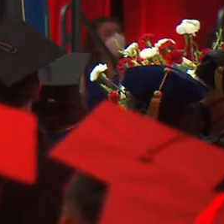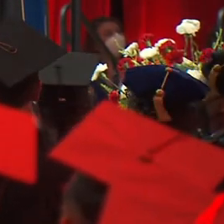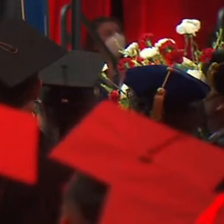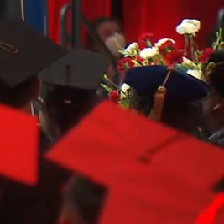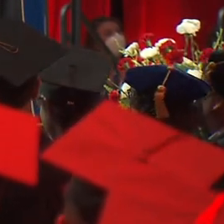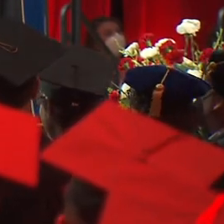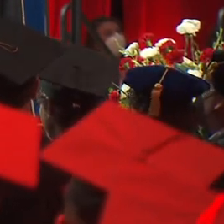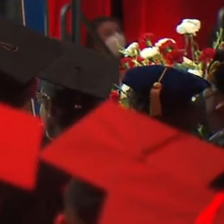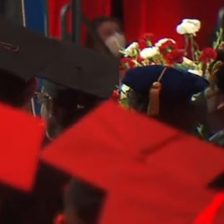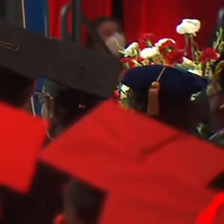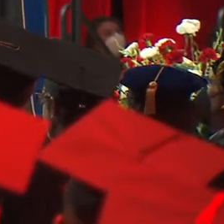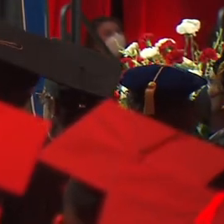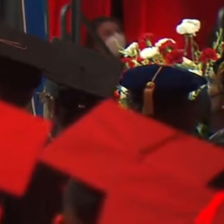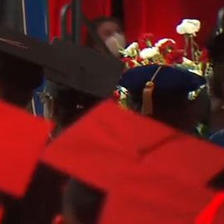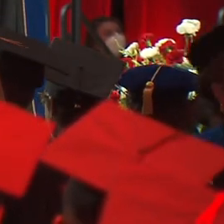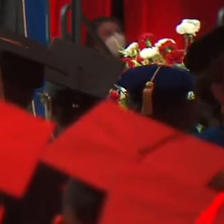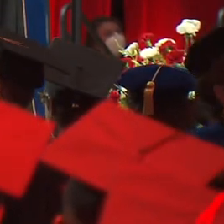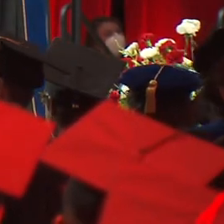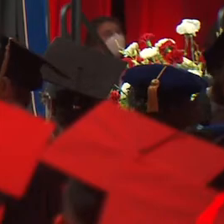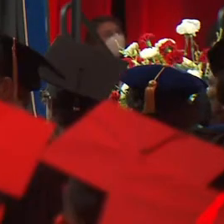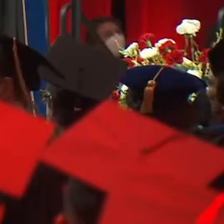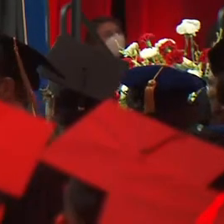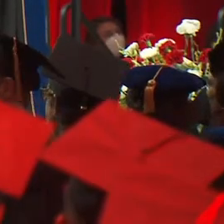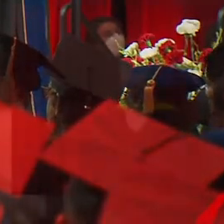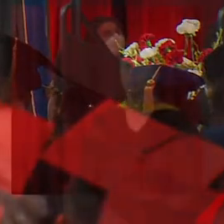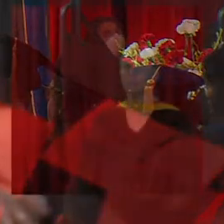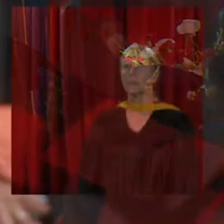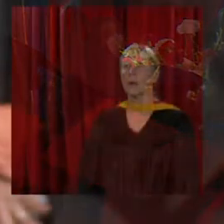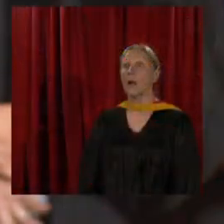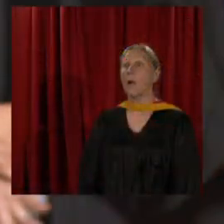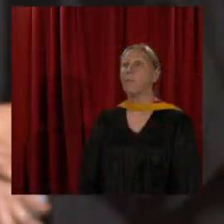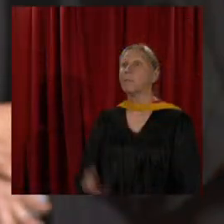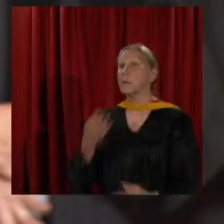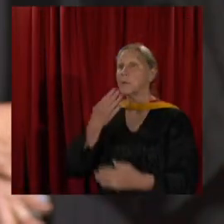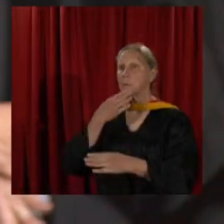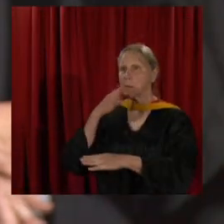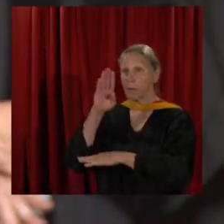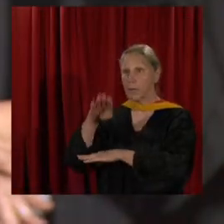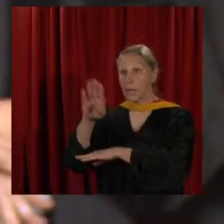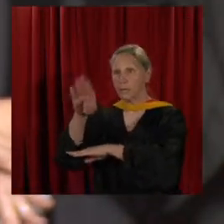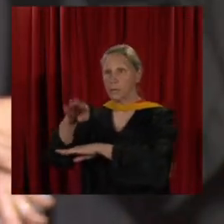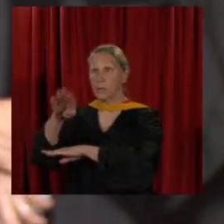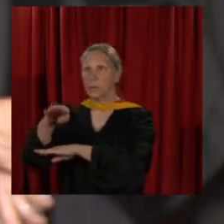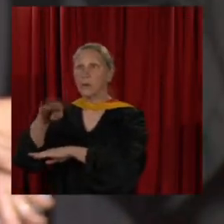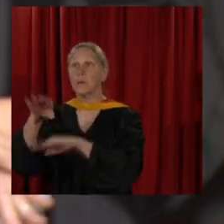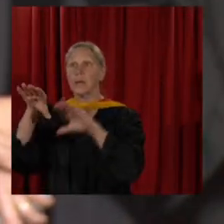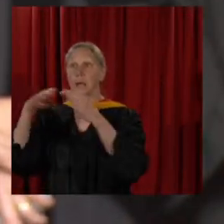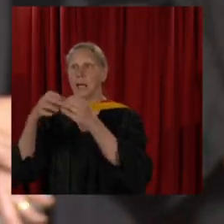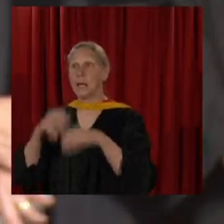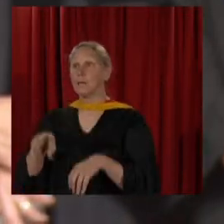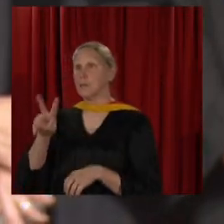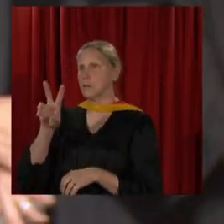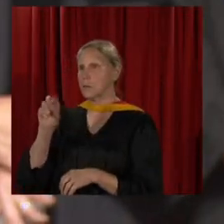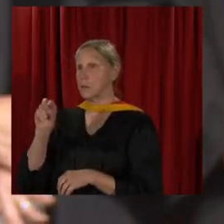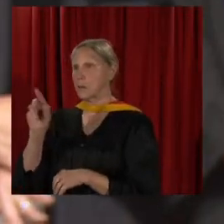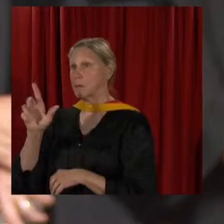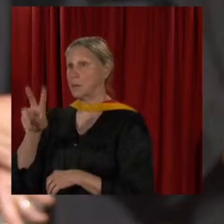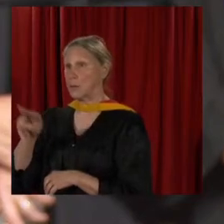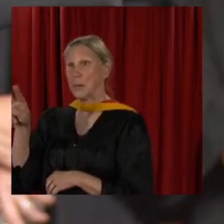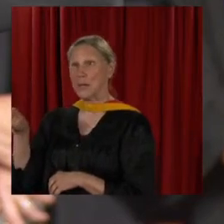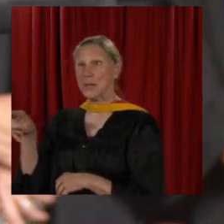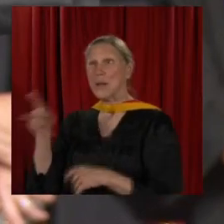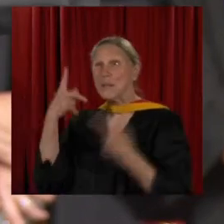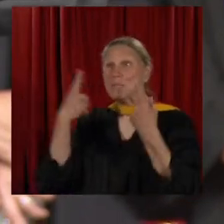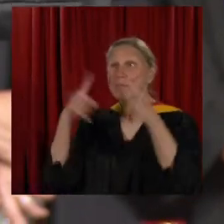Good afternoon, class of 2022.